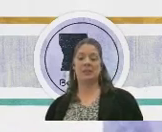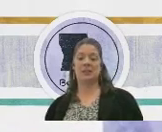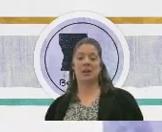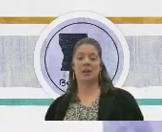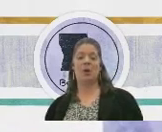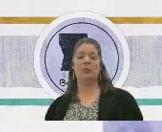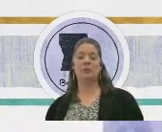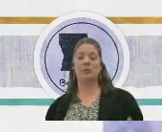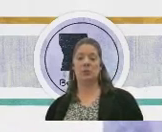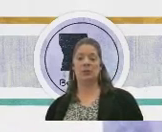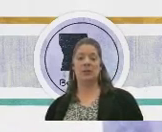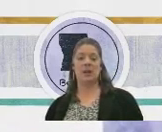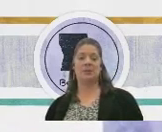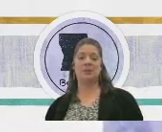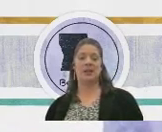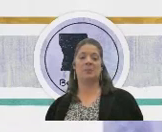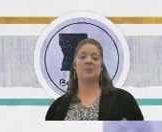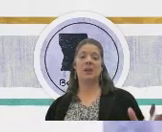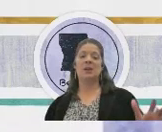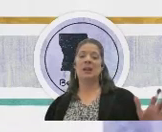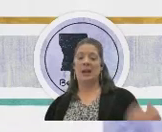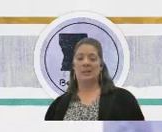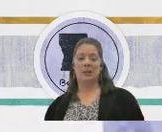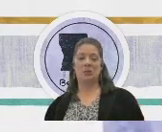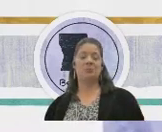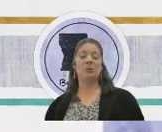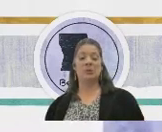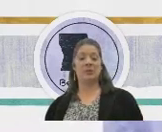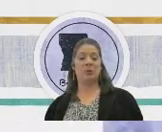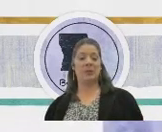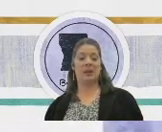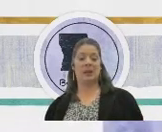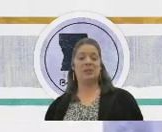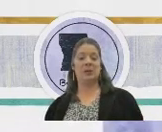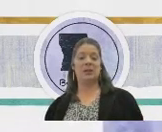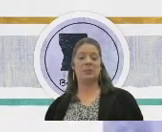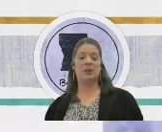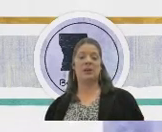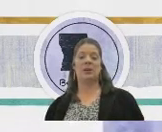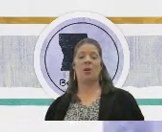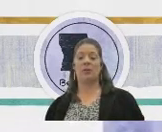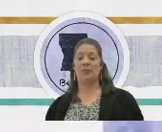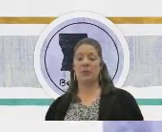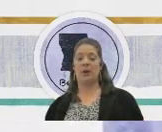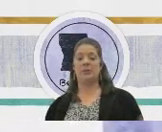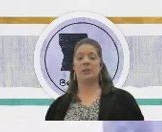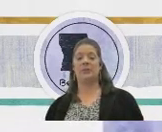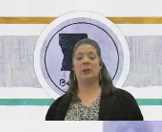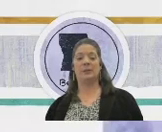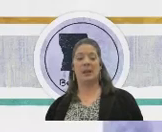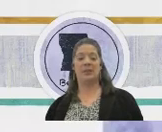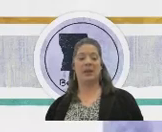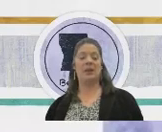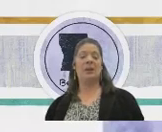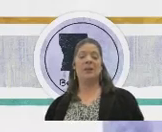I've listed all those newly adopted exams. As I mentioned, most of them are in the science suite, but there are a few others that